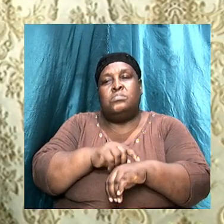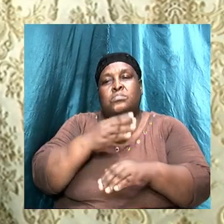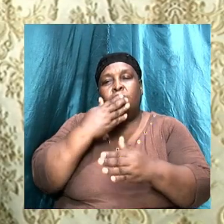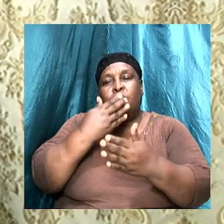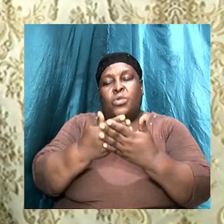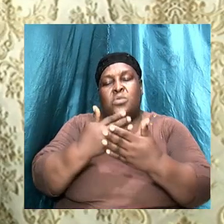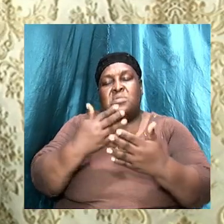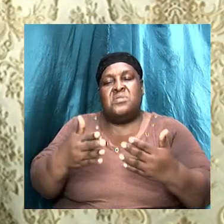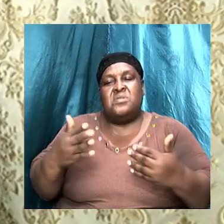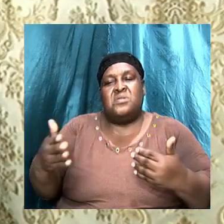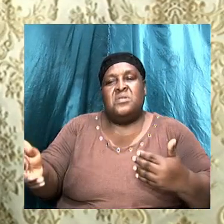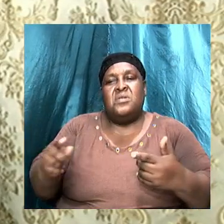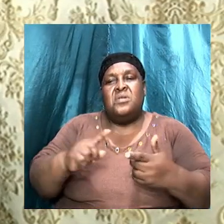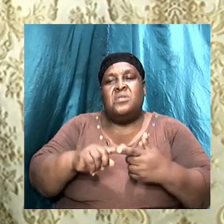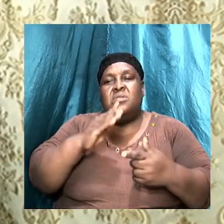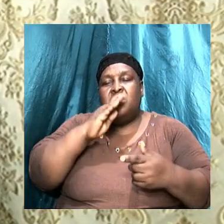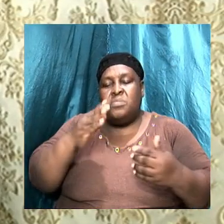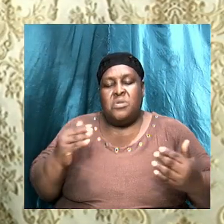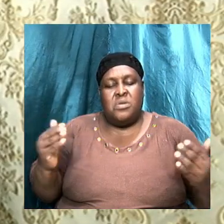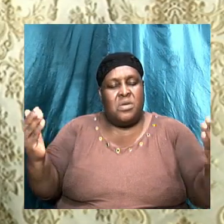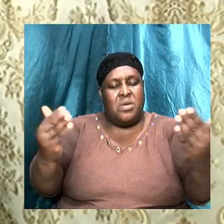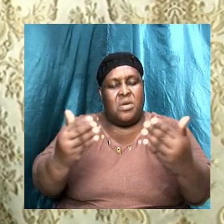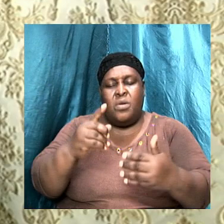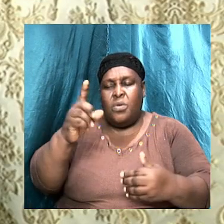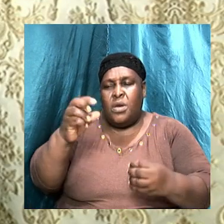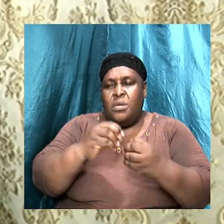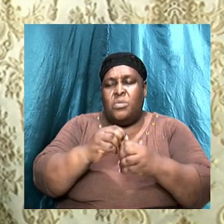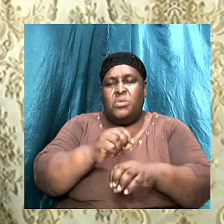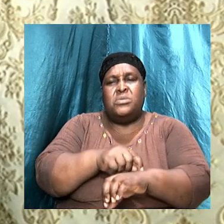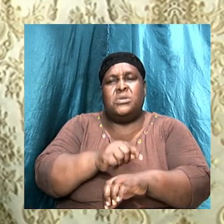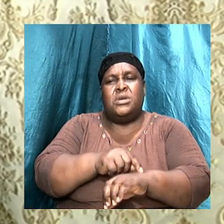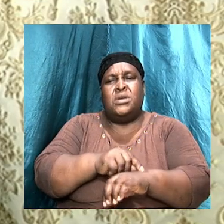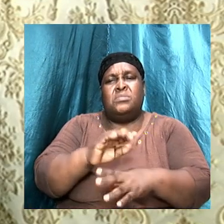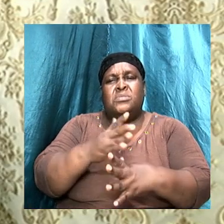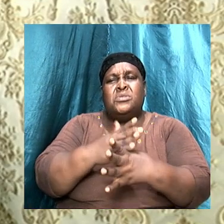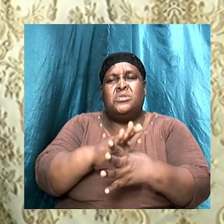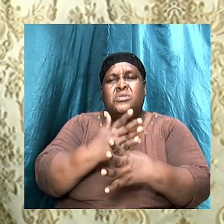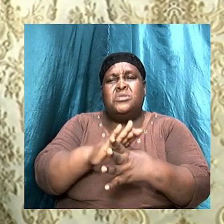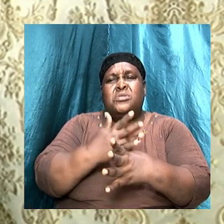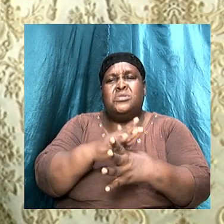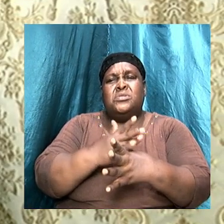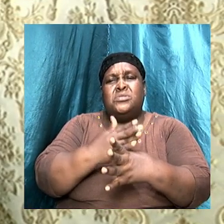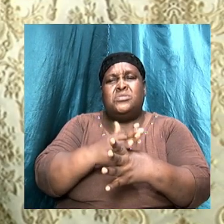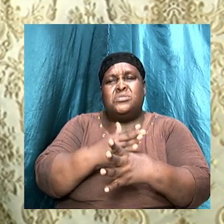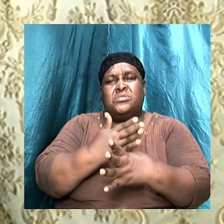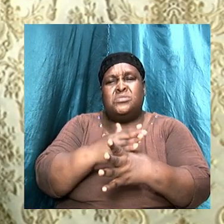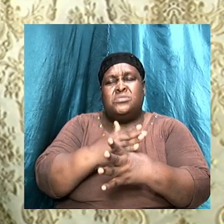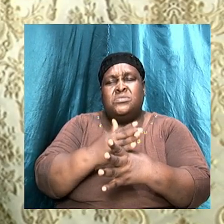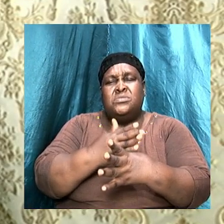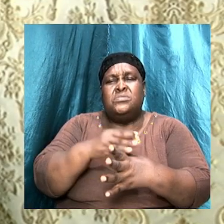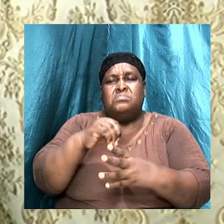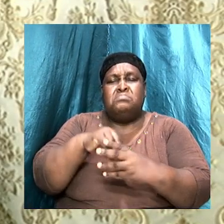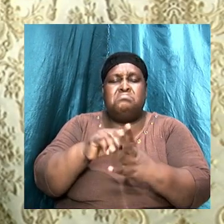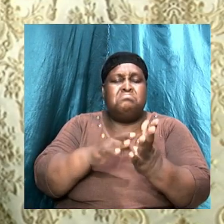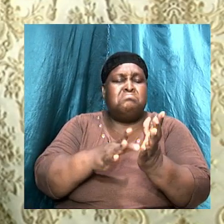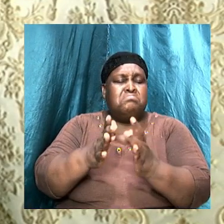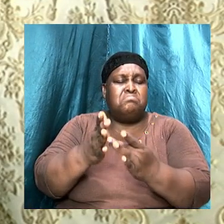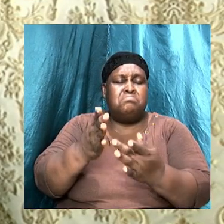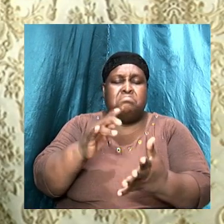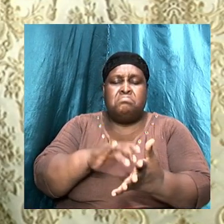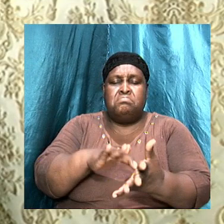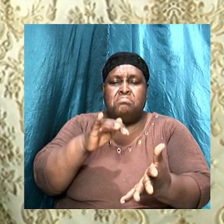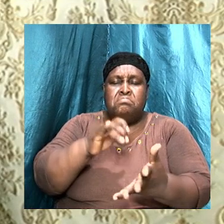good thing to be here again with us. To share, you know, in Bible study.